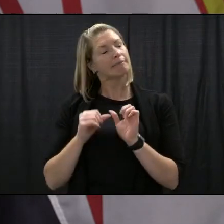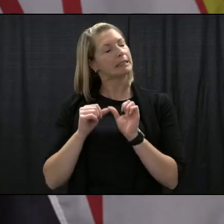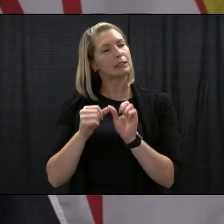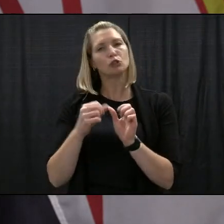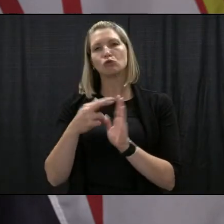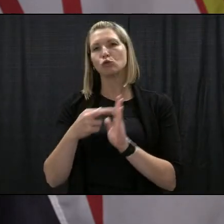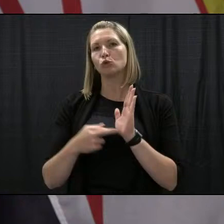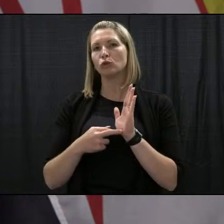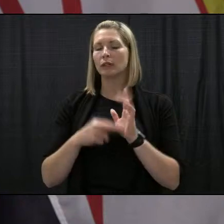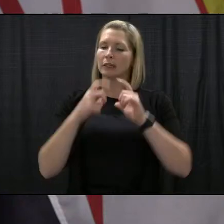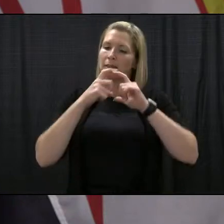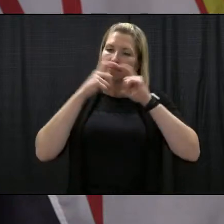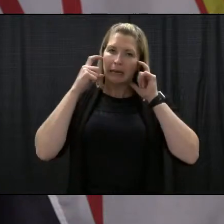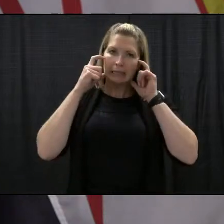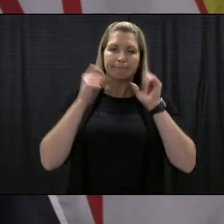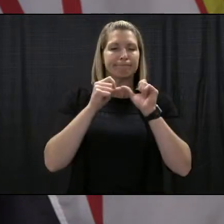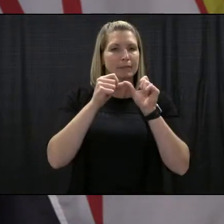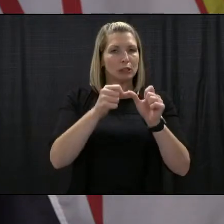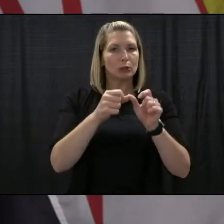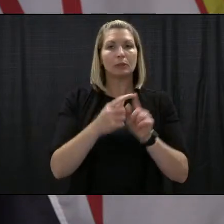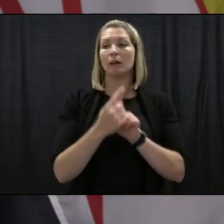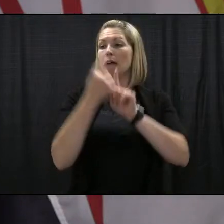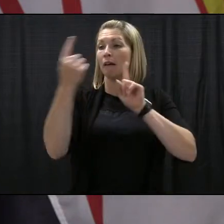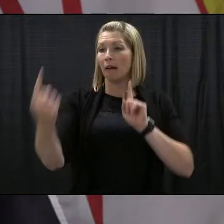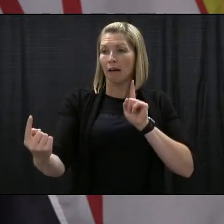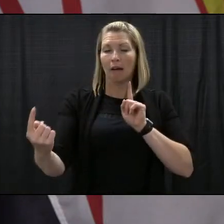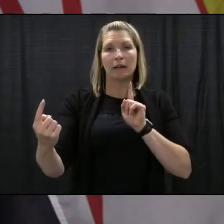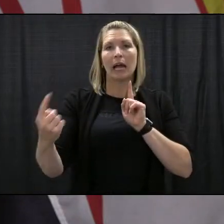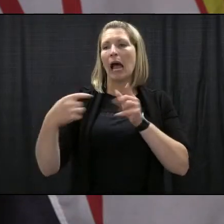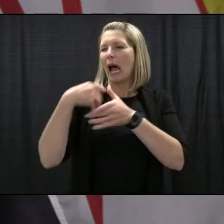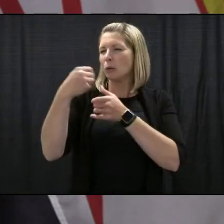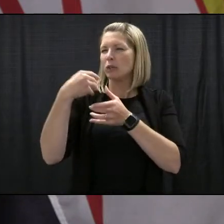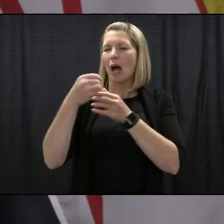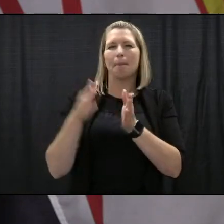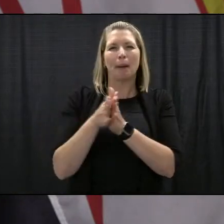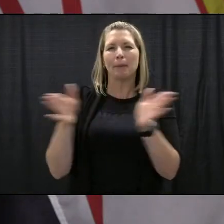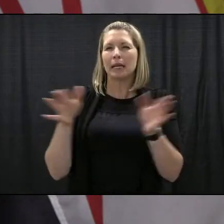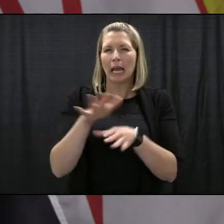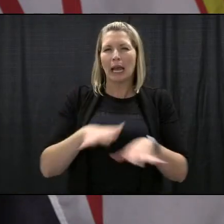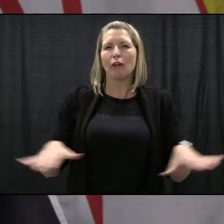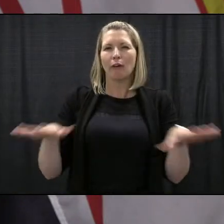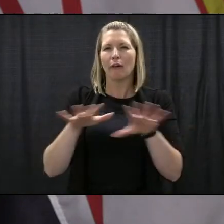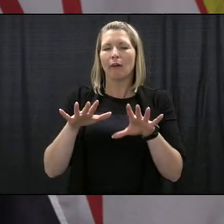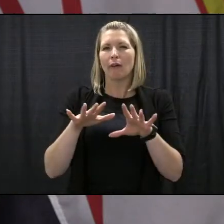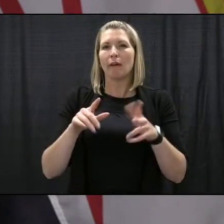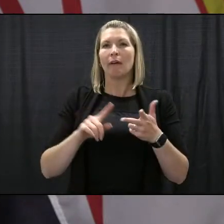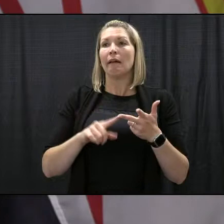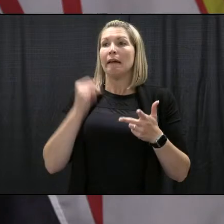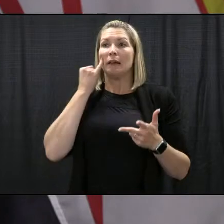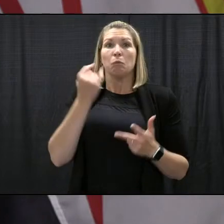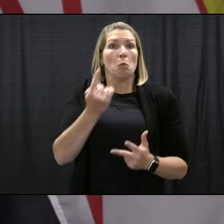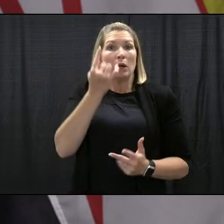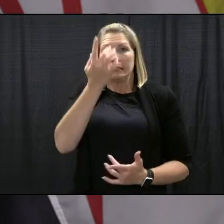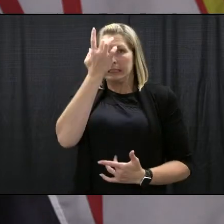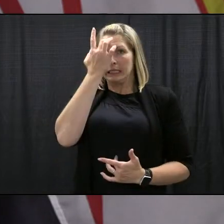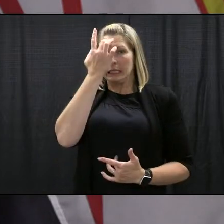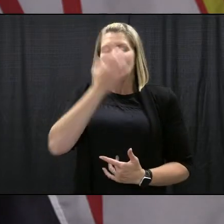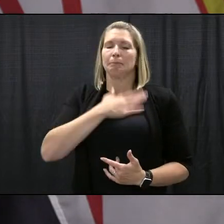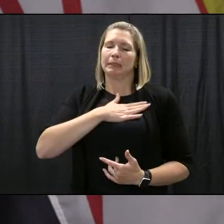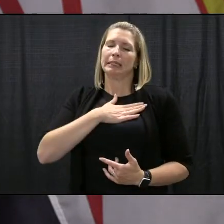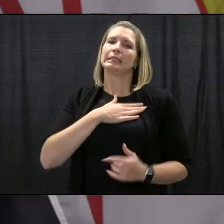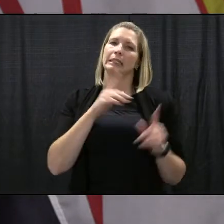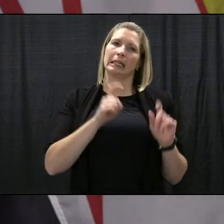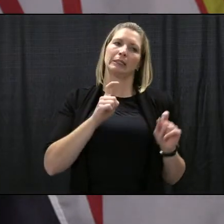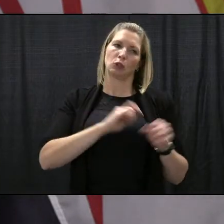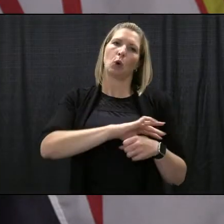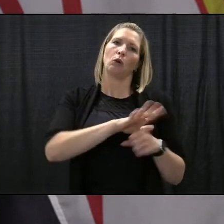who are not your close contacts, and if you have even one symptom of COVID, stay home and book a COVID test. As a recap for